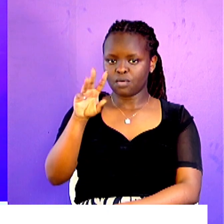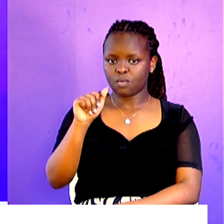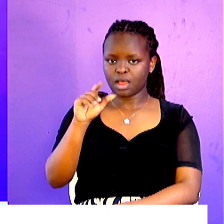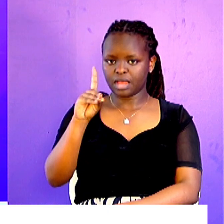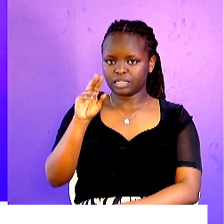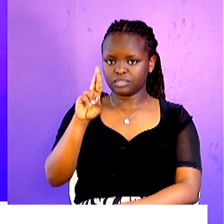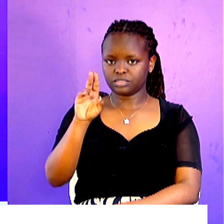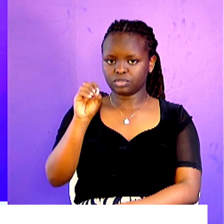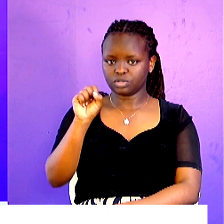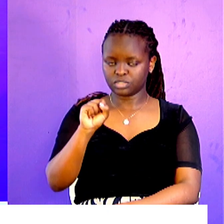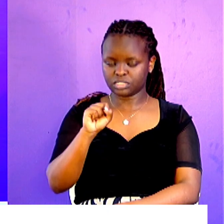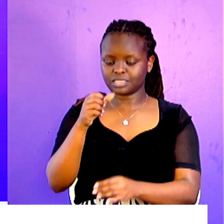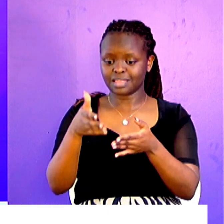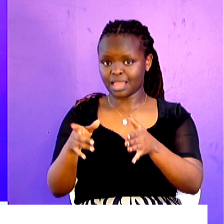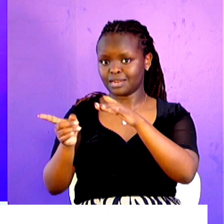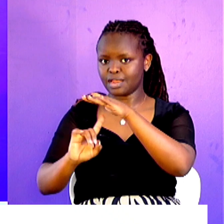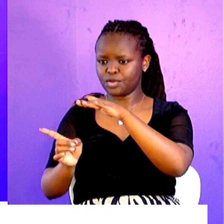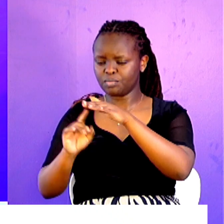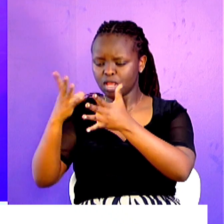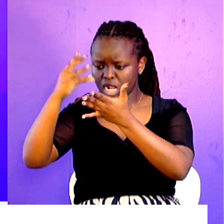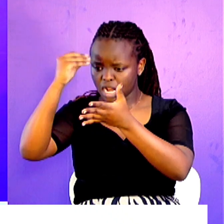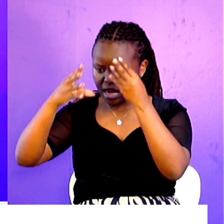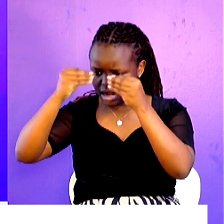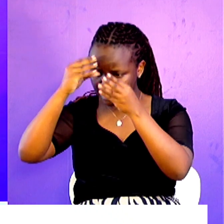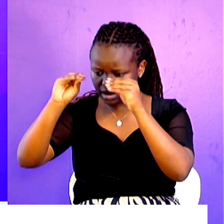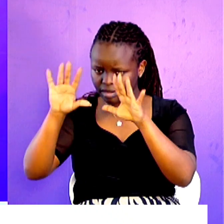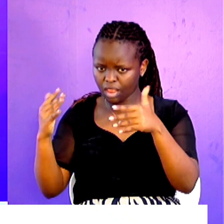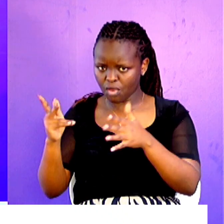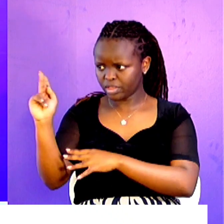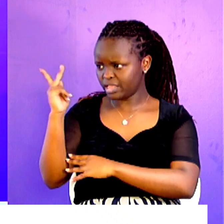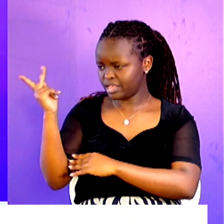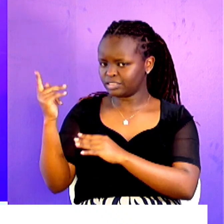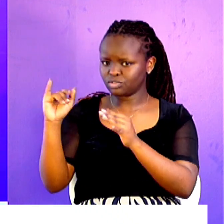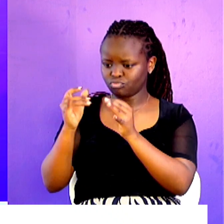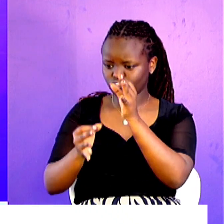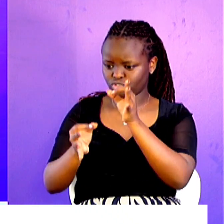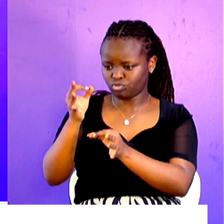in Nairobi to learn about the Kenya's advancement in judicial technology.